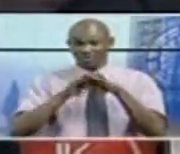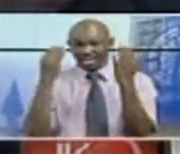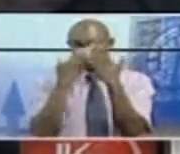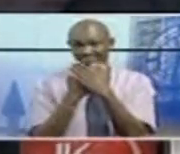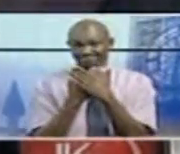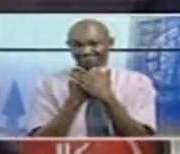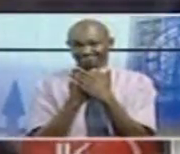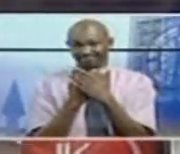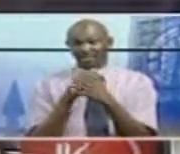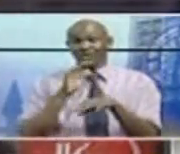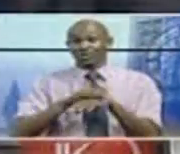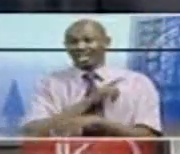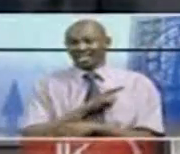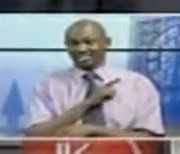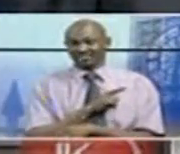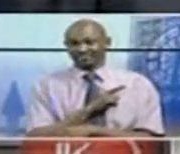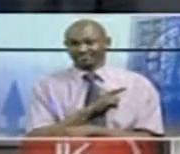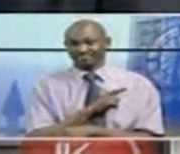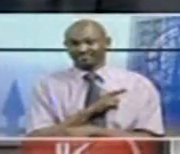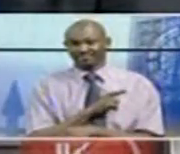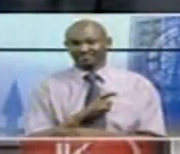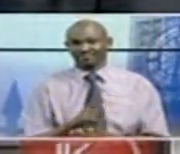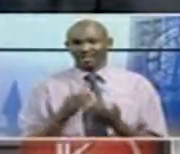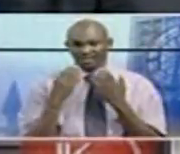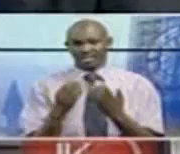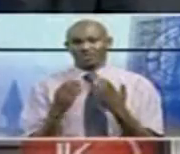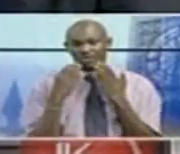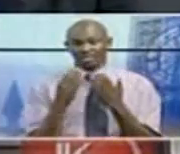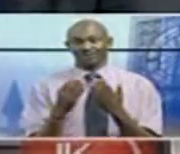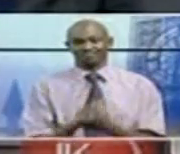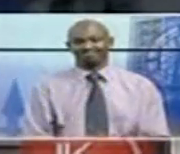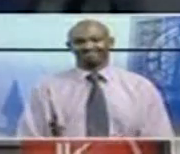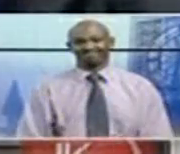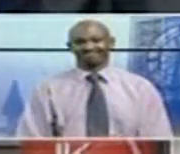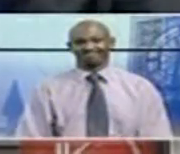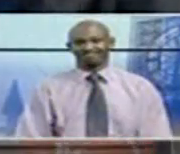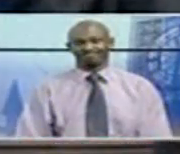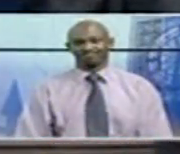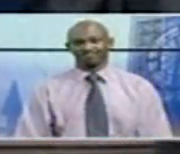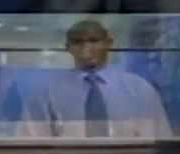Good luck. Be good. Thank you, Mashmo. All right, thanks. Sana. Yeah.